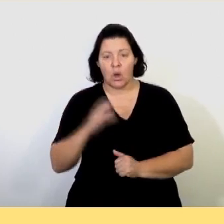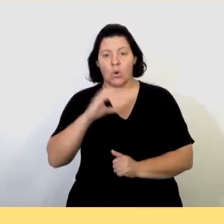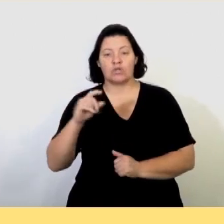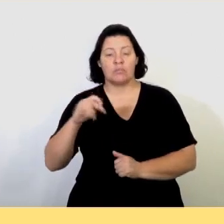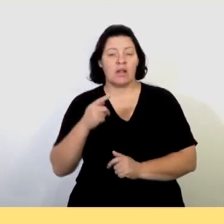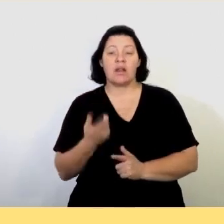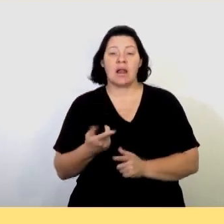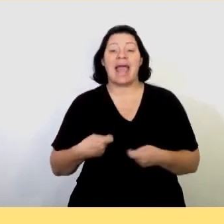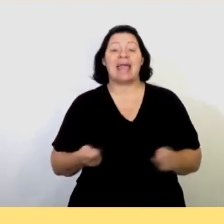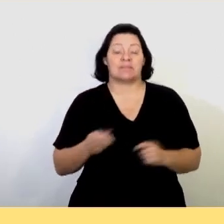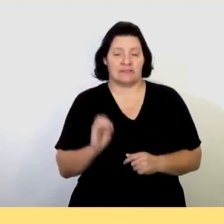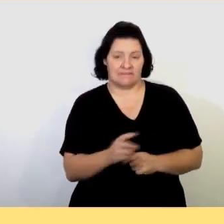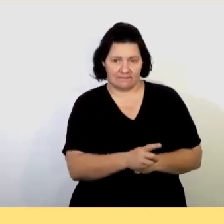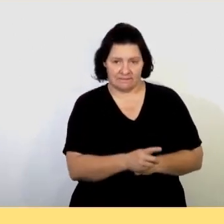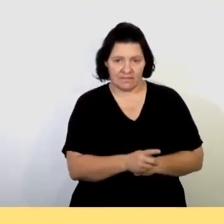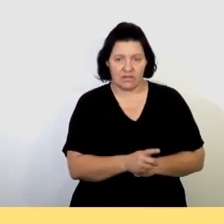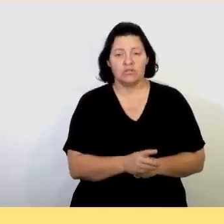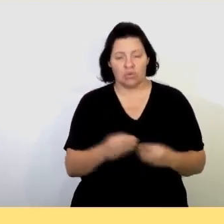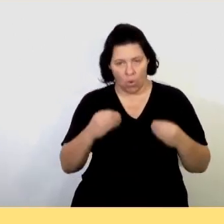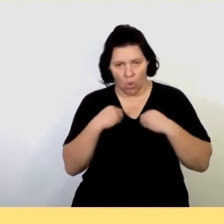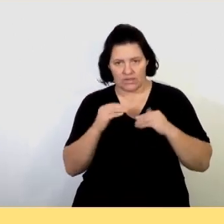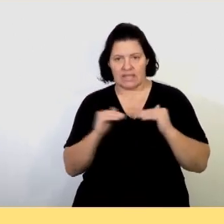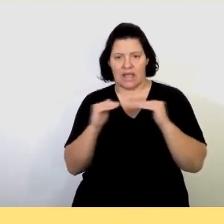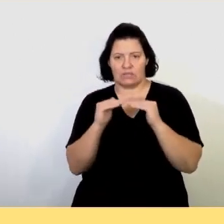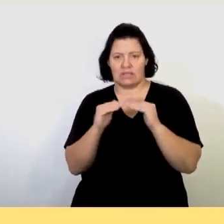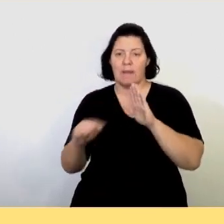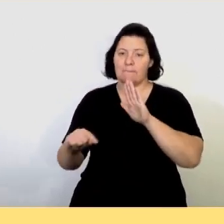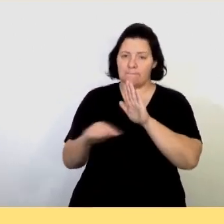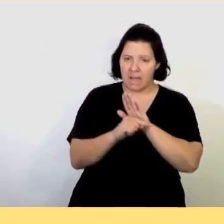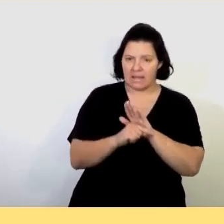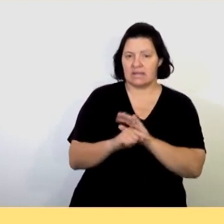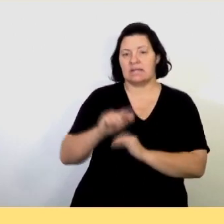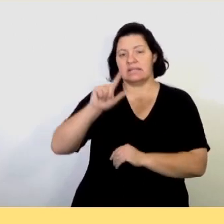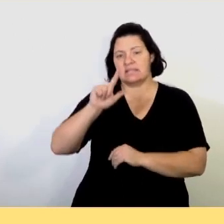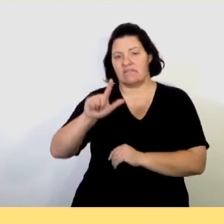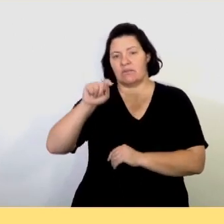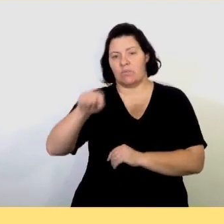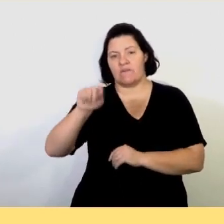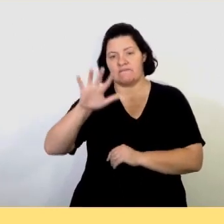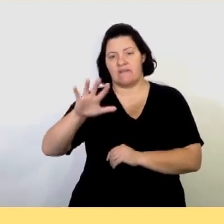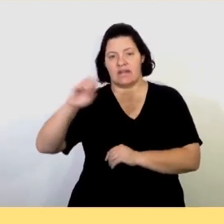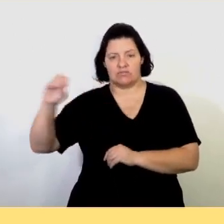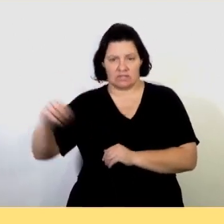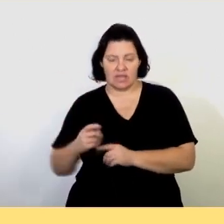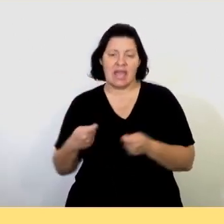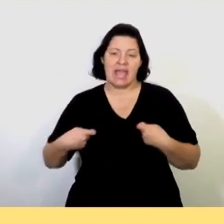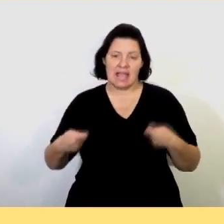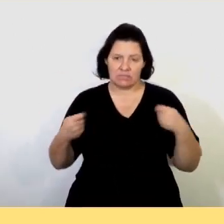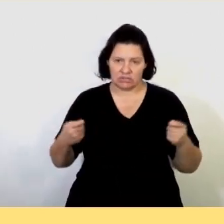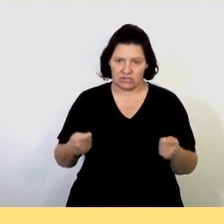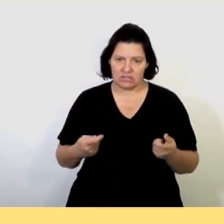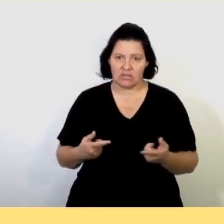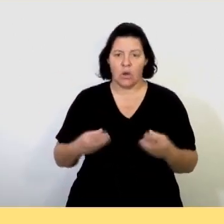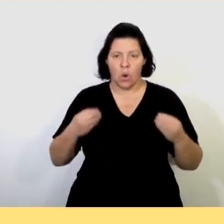Remember, consumables are an expense. So it comes to owner's equity minus 7.5.